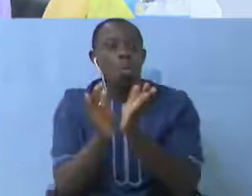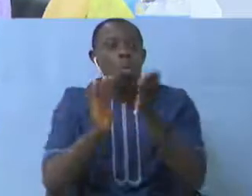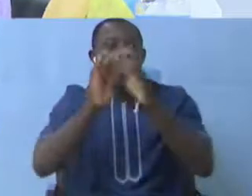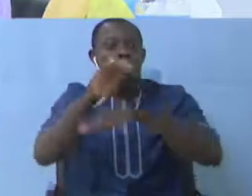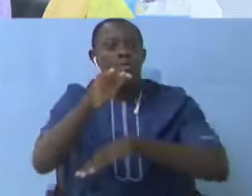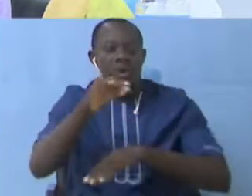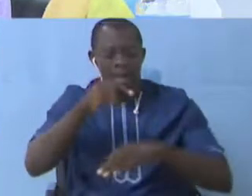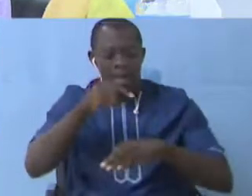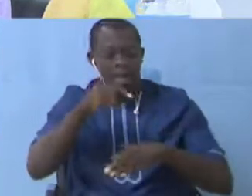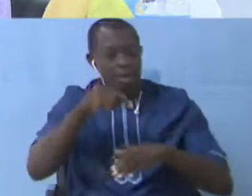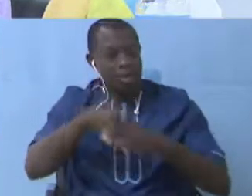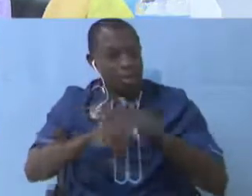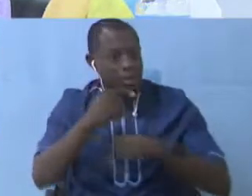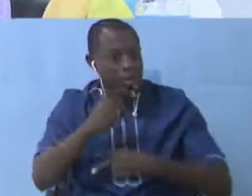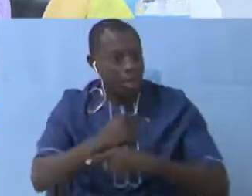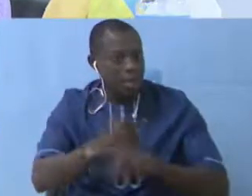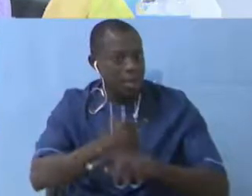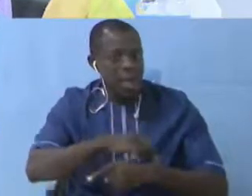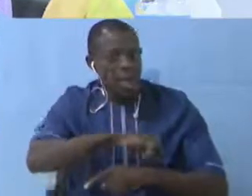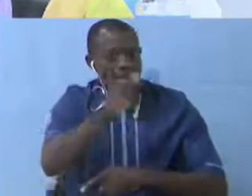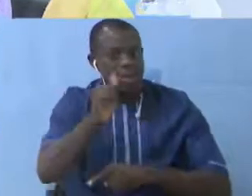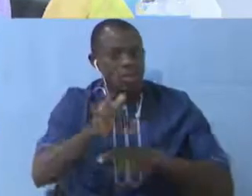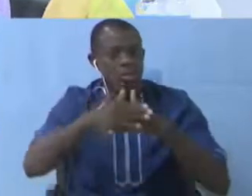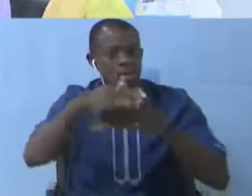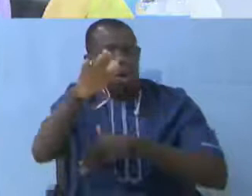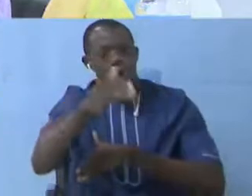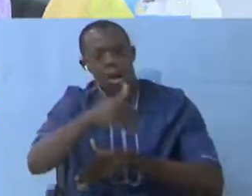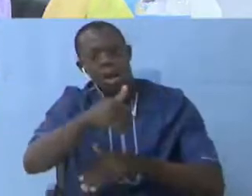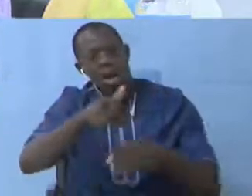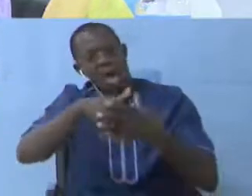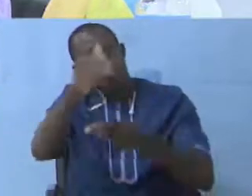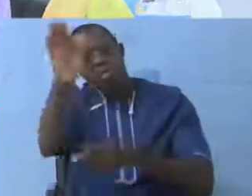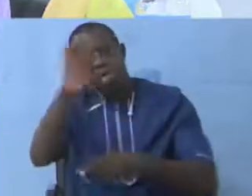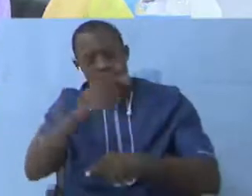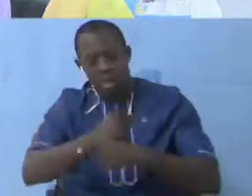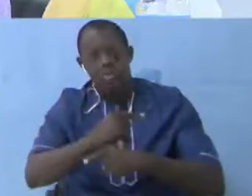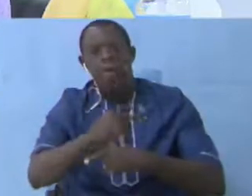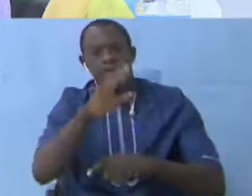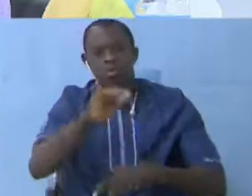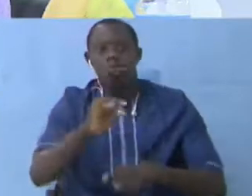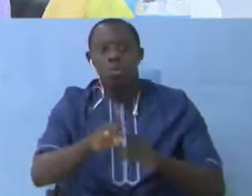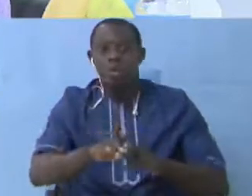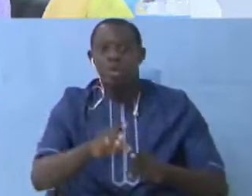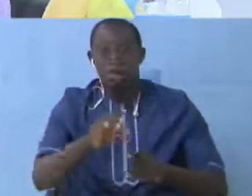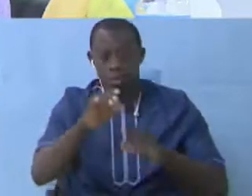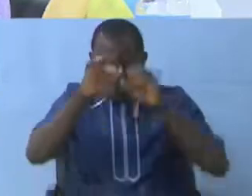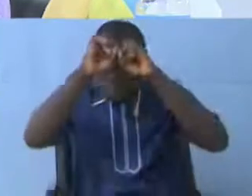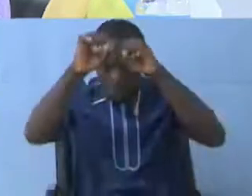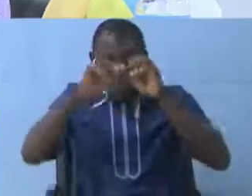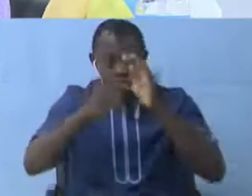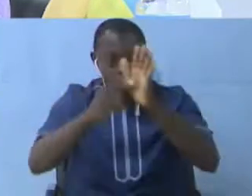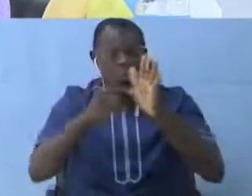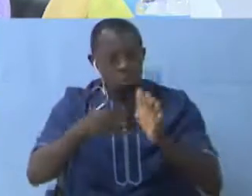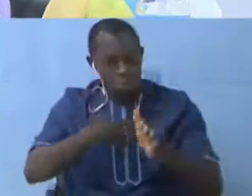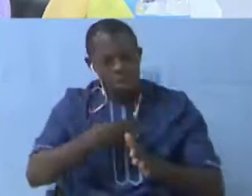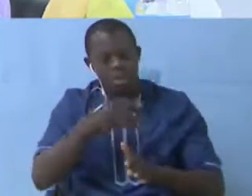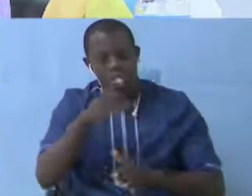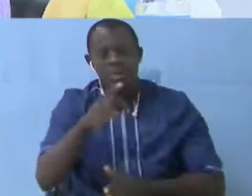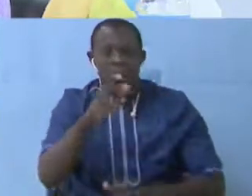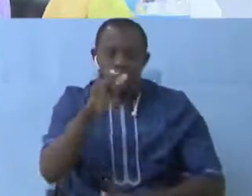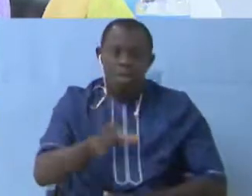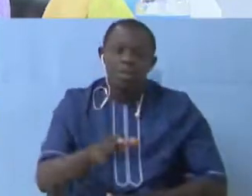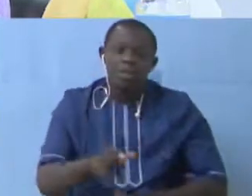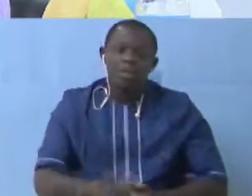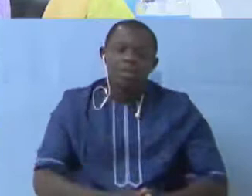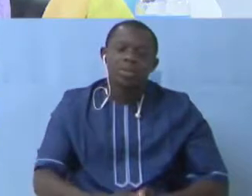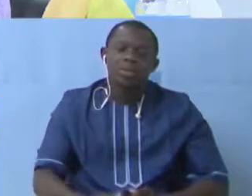here in the Gambia and beyond. ci la ñu yónnee nag benn bataaxel boo xam ne ni mu ngi wane ne nguur gi dañ ko aajo fii ci réew mi ak ci biti. So